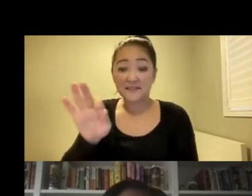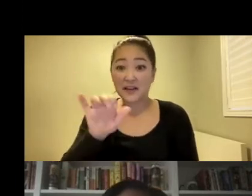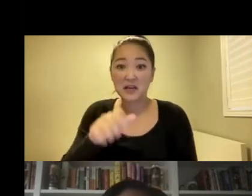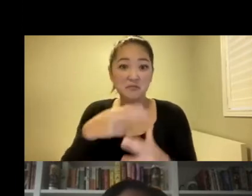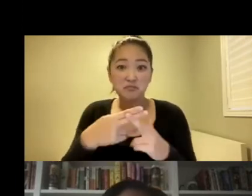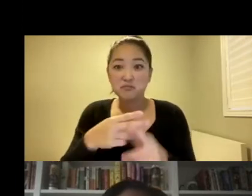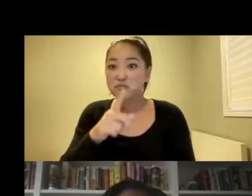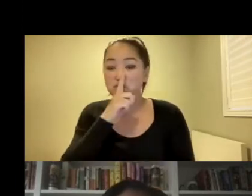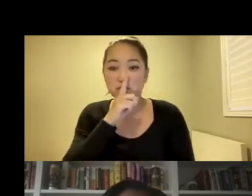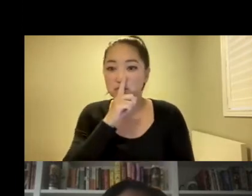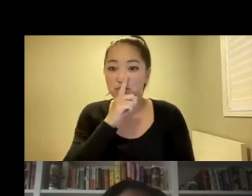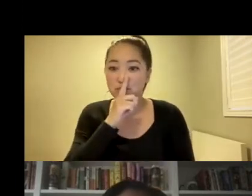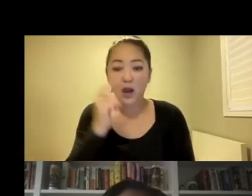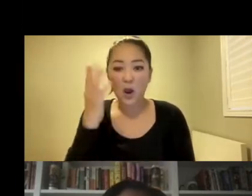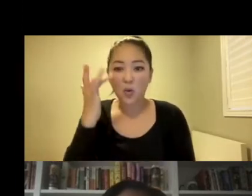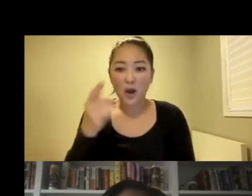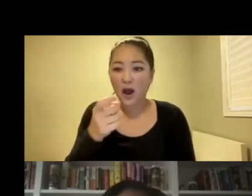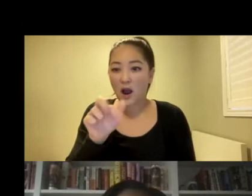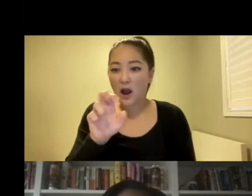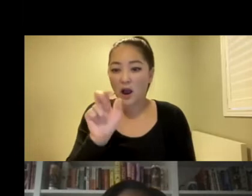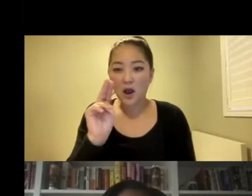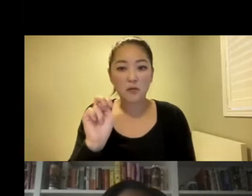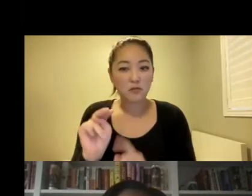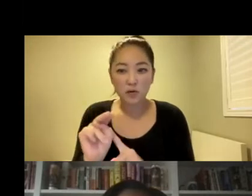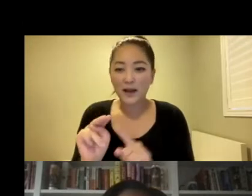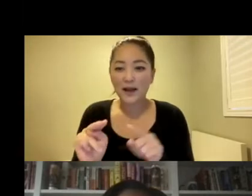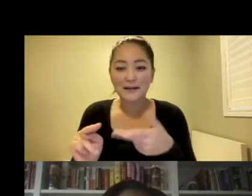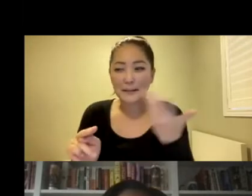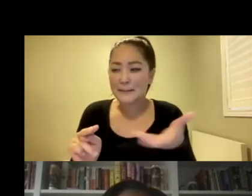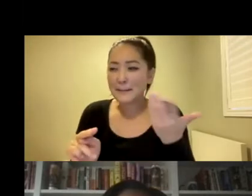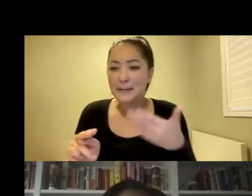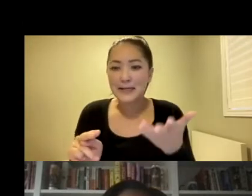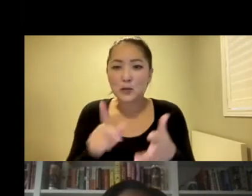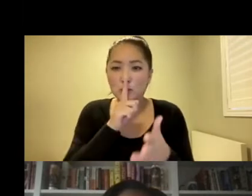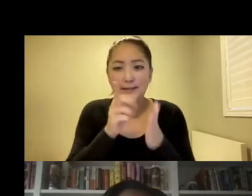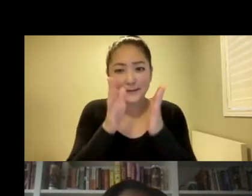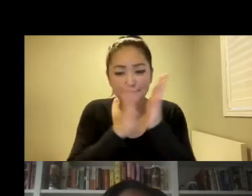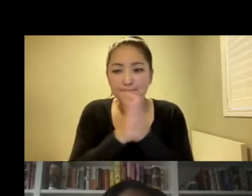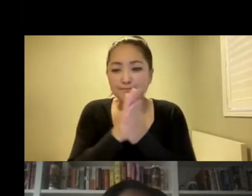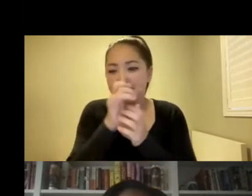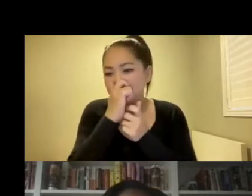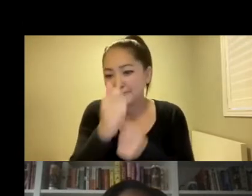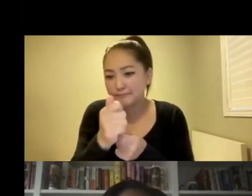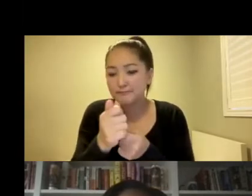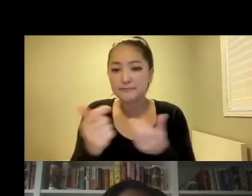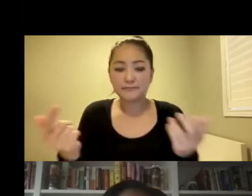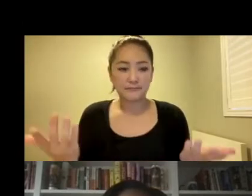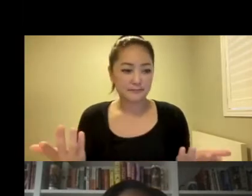I just, you know, this whole pronoun thing, it's true. It's like it's interesting. It's like we are always trying